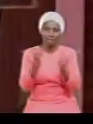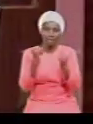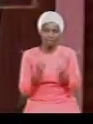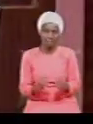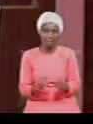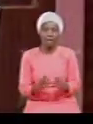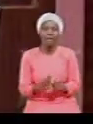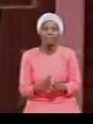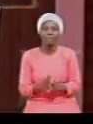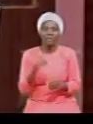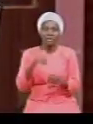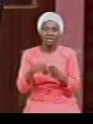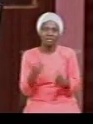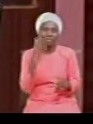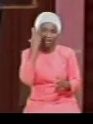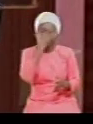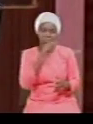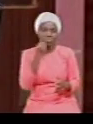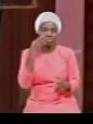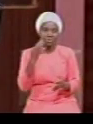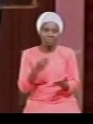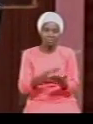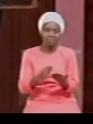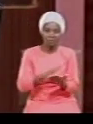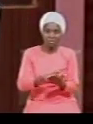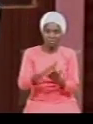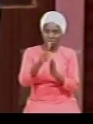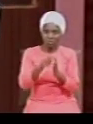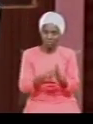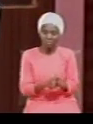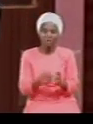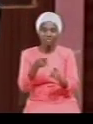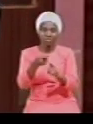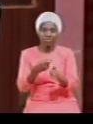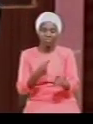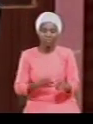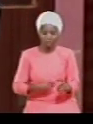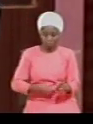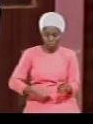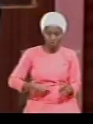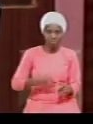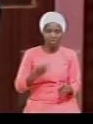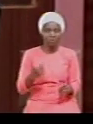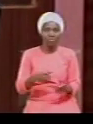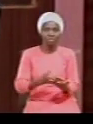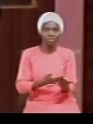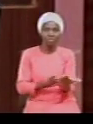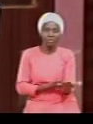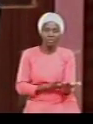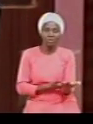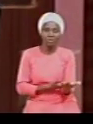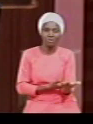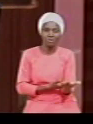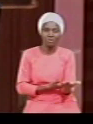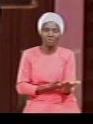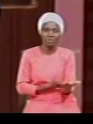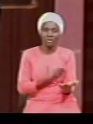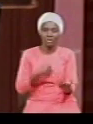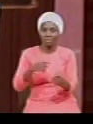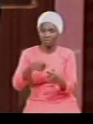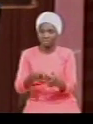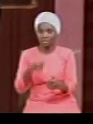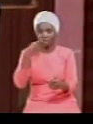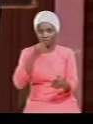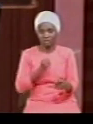in the beauties of holiness, from the womb of the morning. And then he